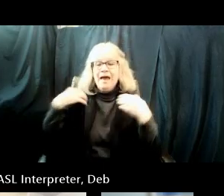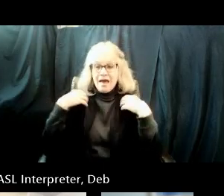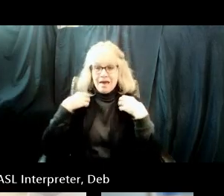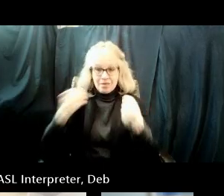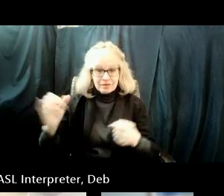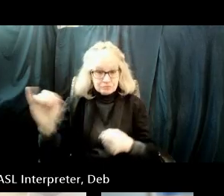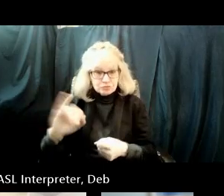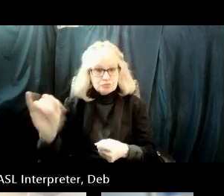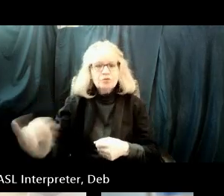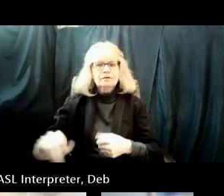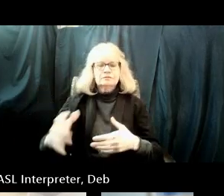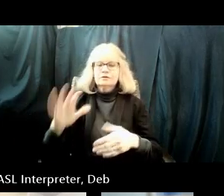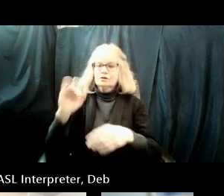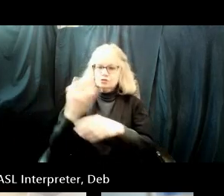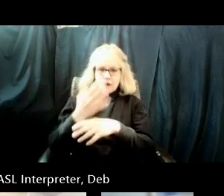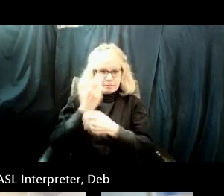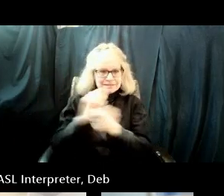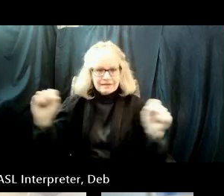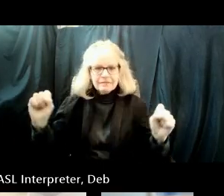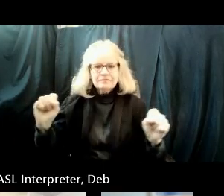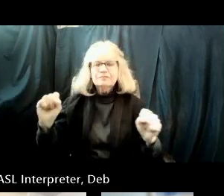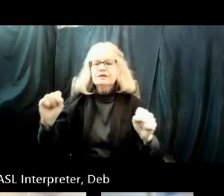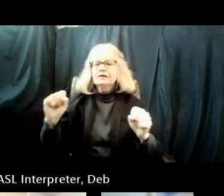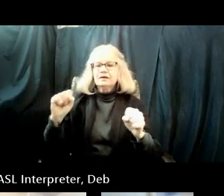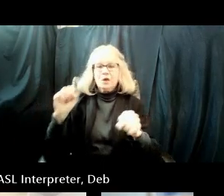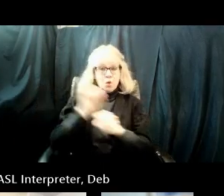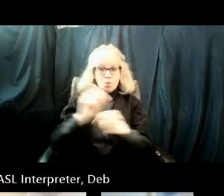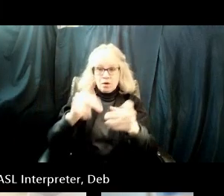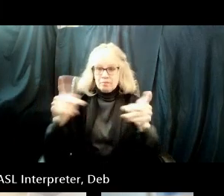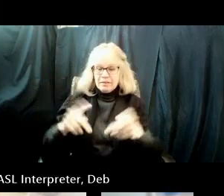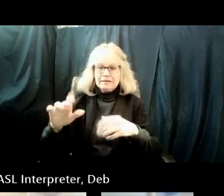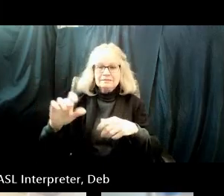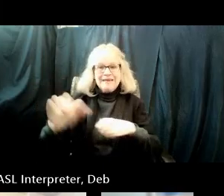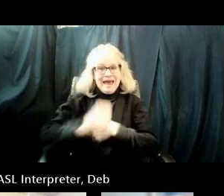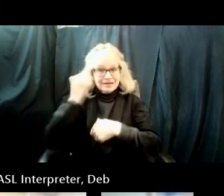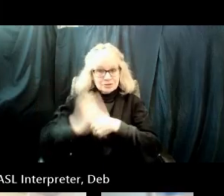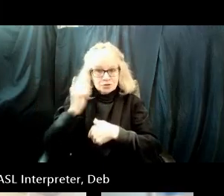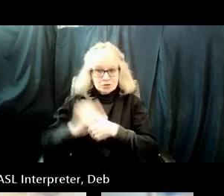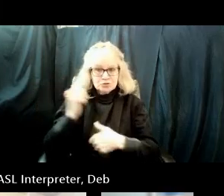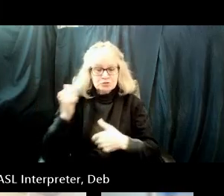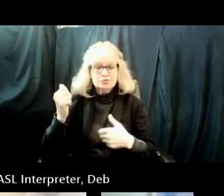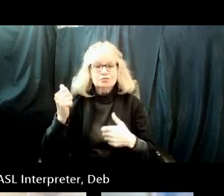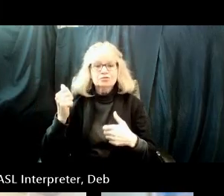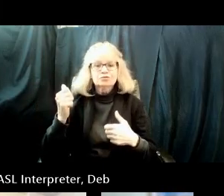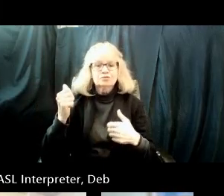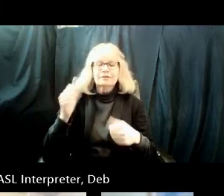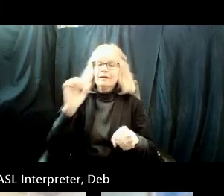and exposure to a range of workplace hazards. So inequitable employment opportunities were